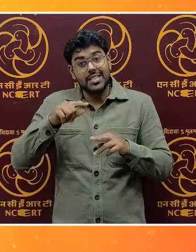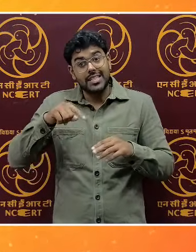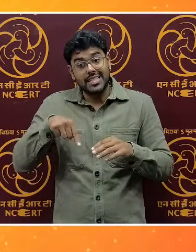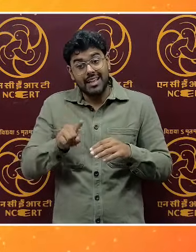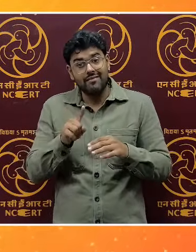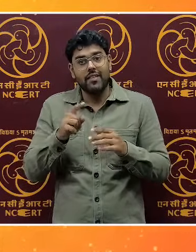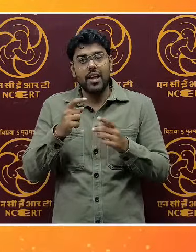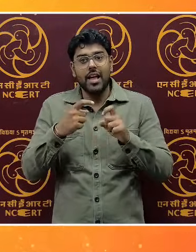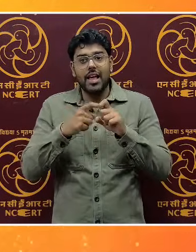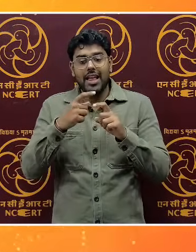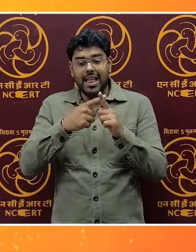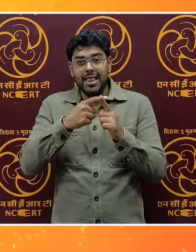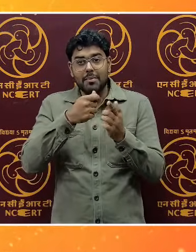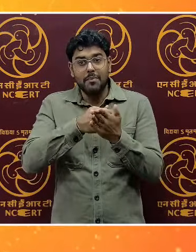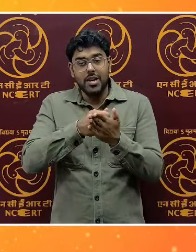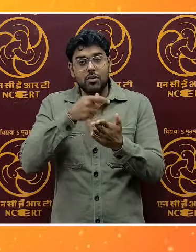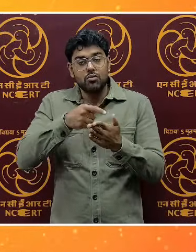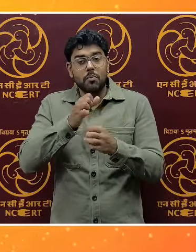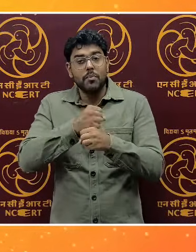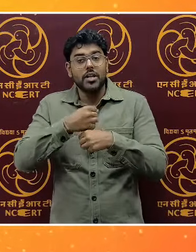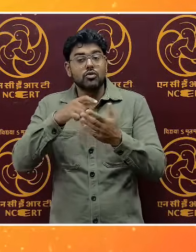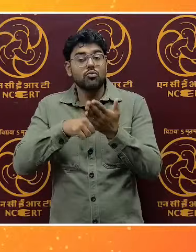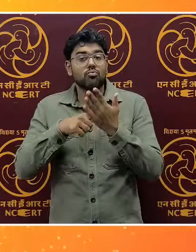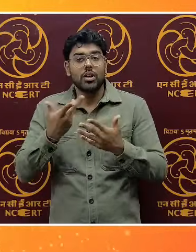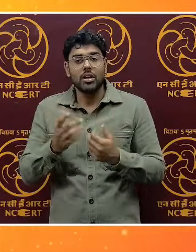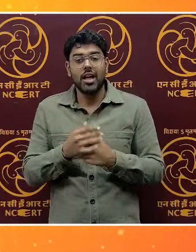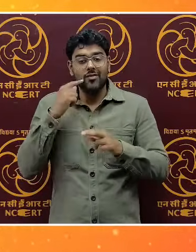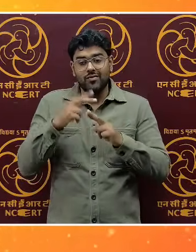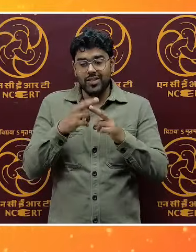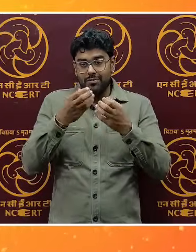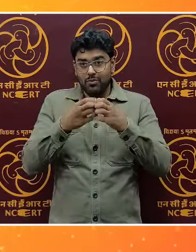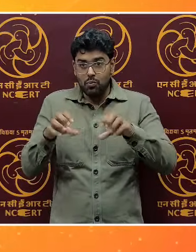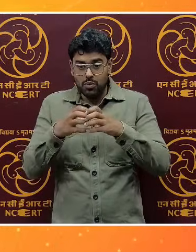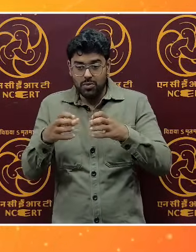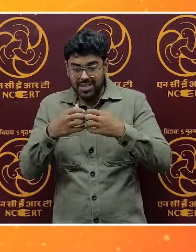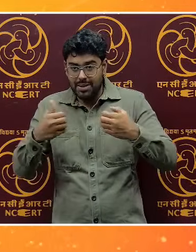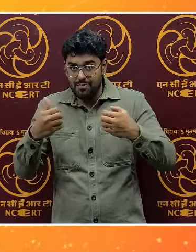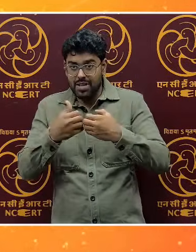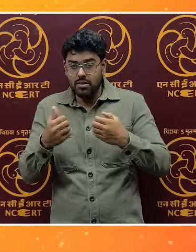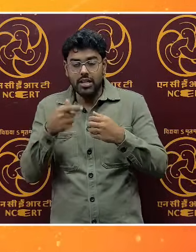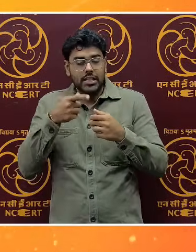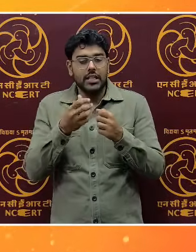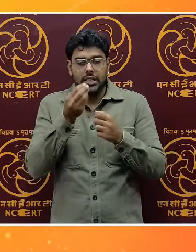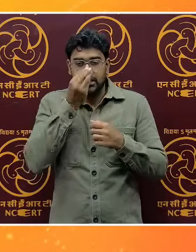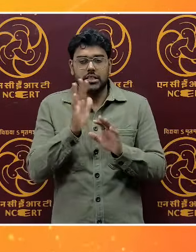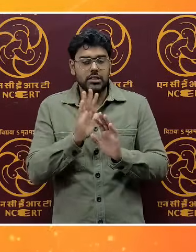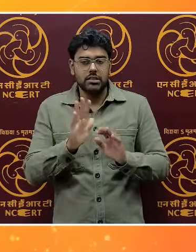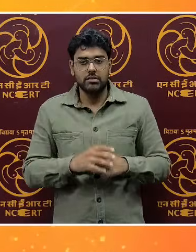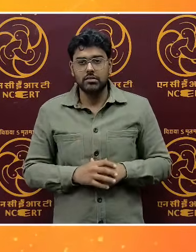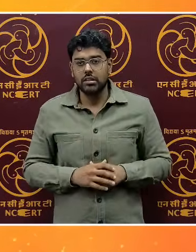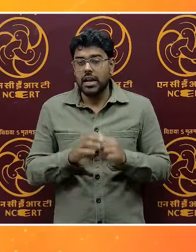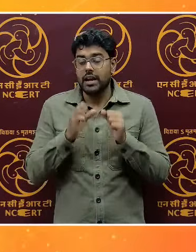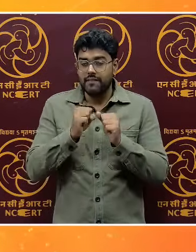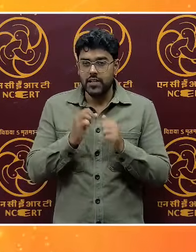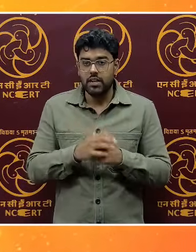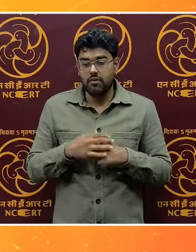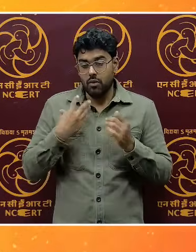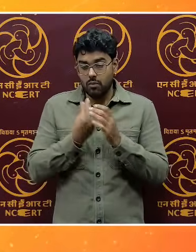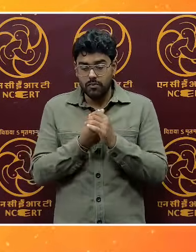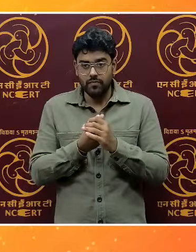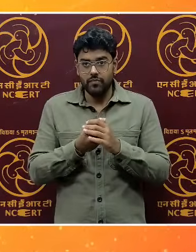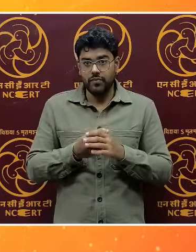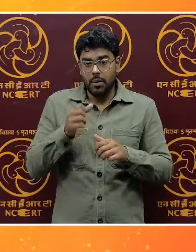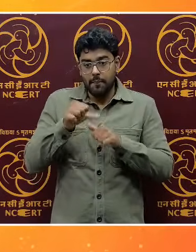when they are forming the compounds, and if we talk of separating them, so it's not easy. So Right. we really need to have